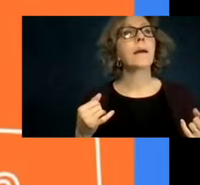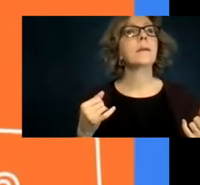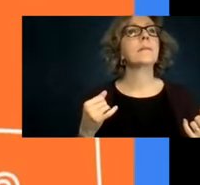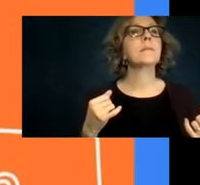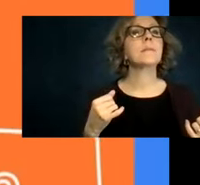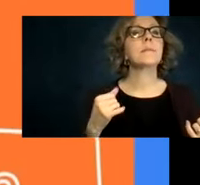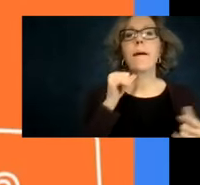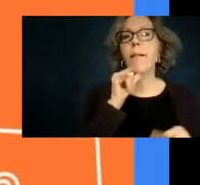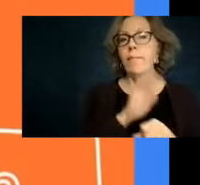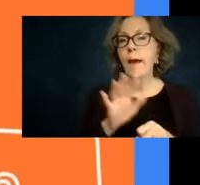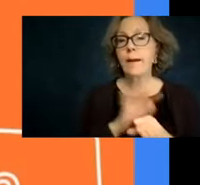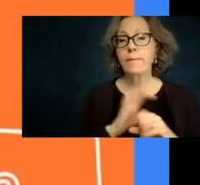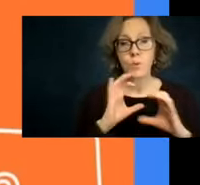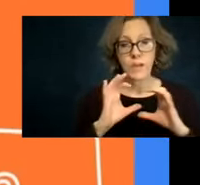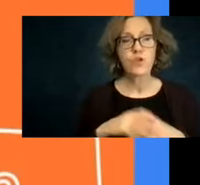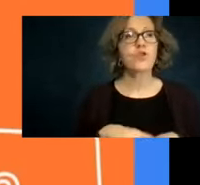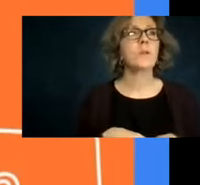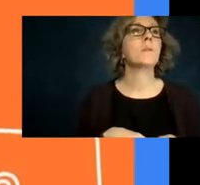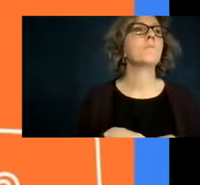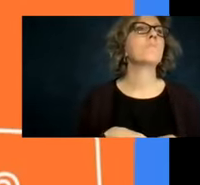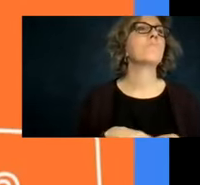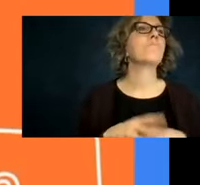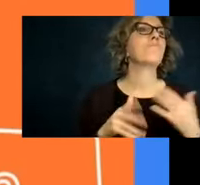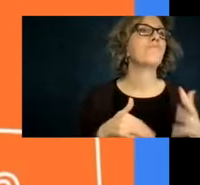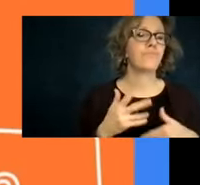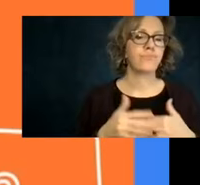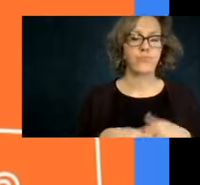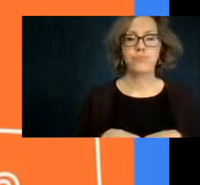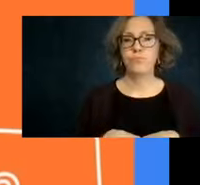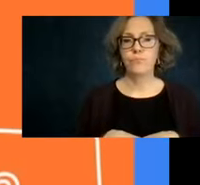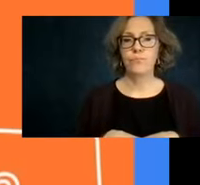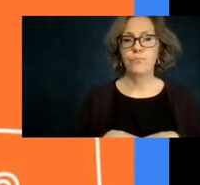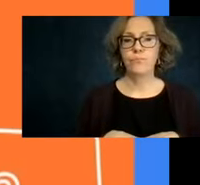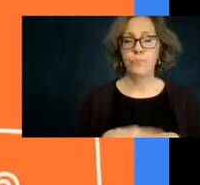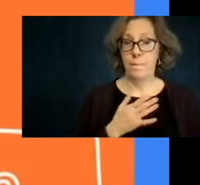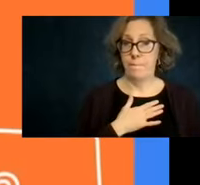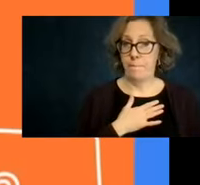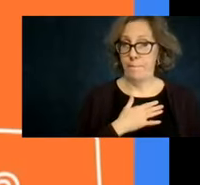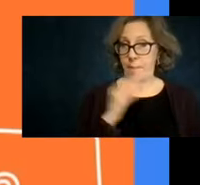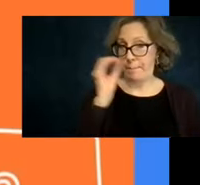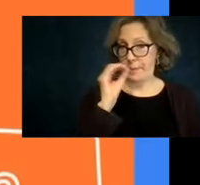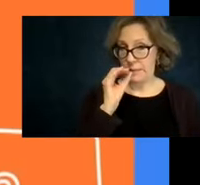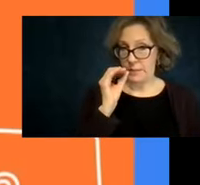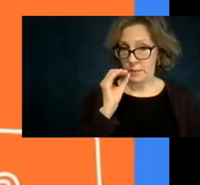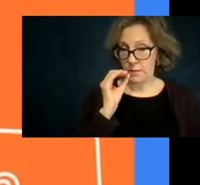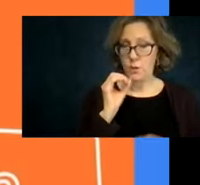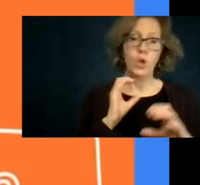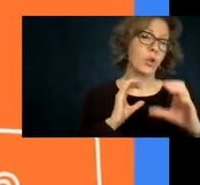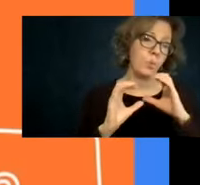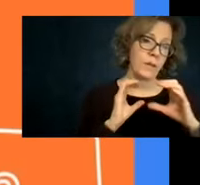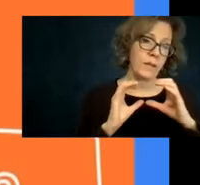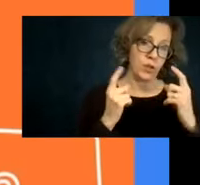lack of communication. In my opinion, communication works in